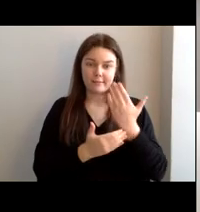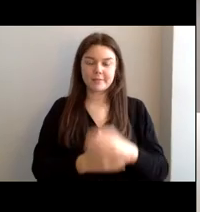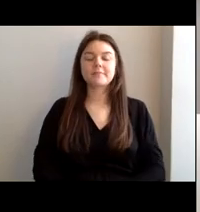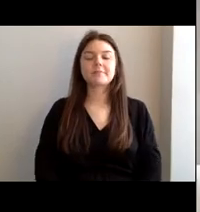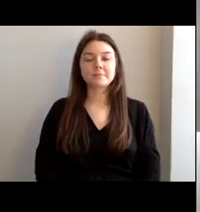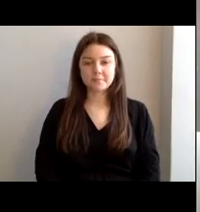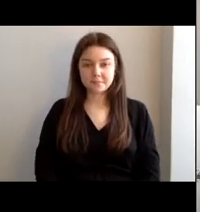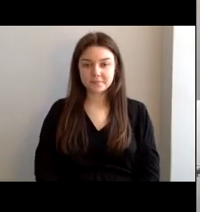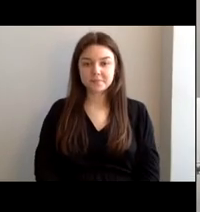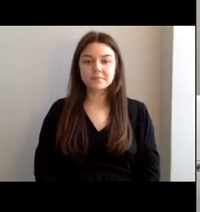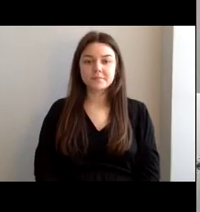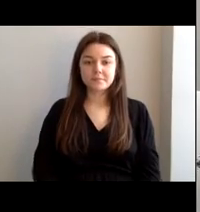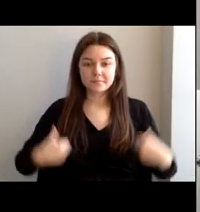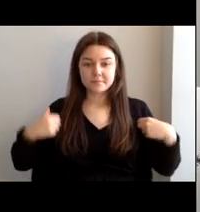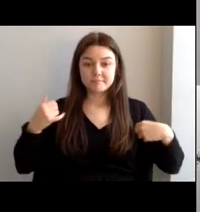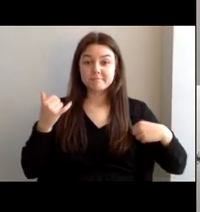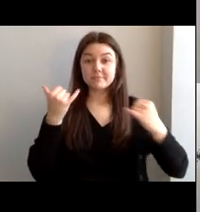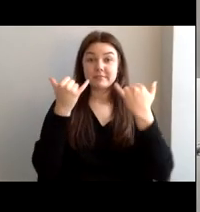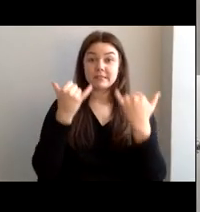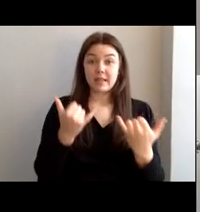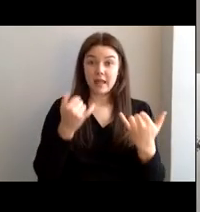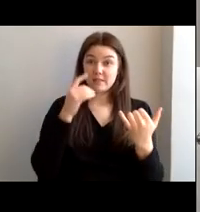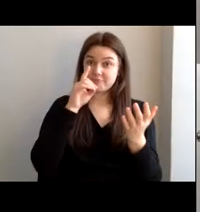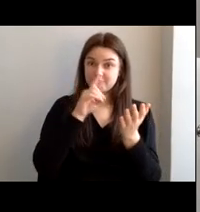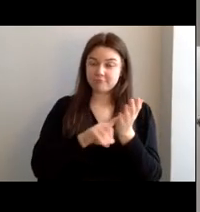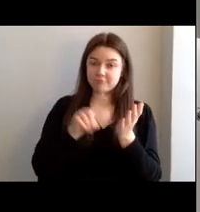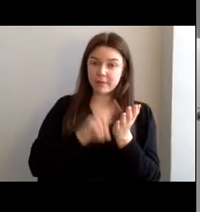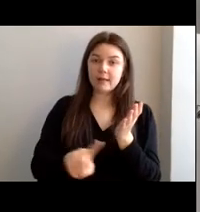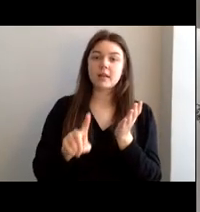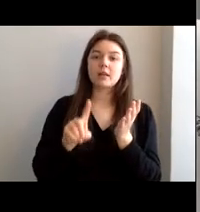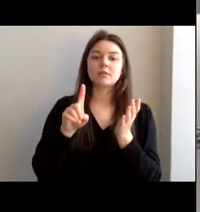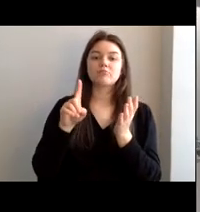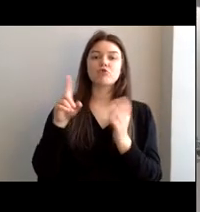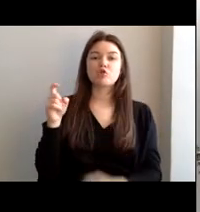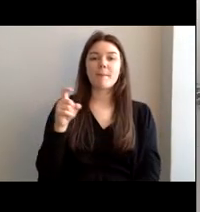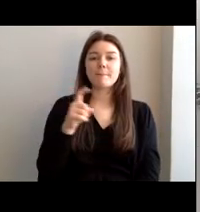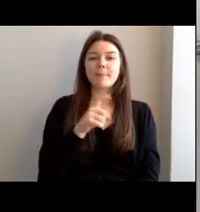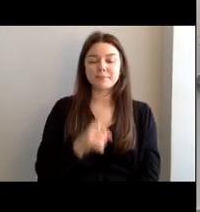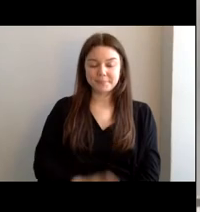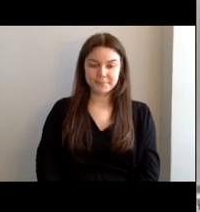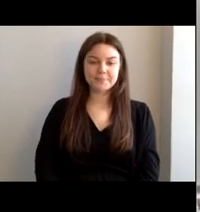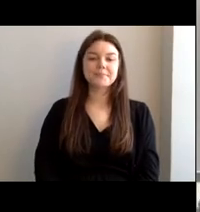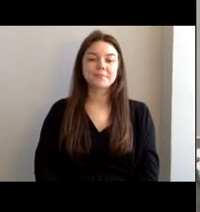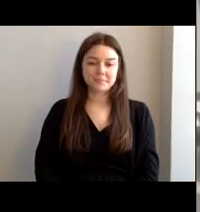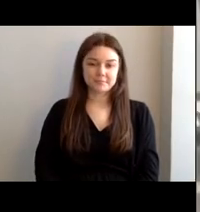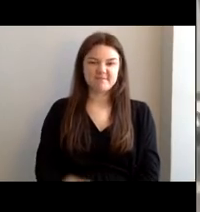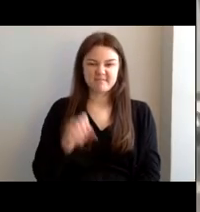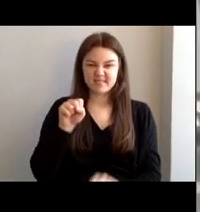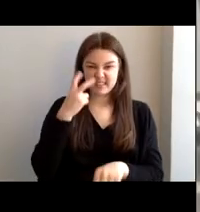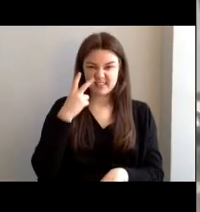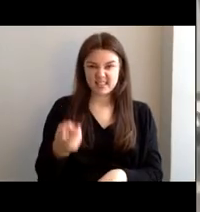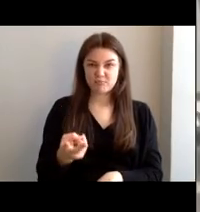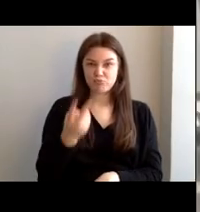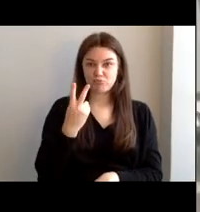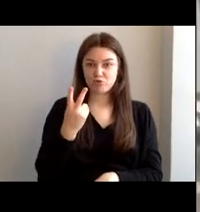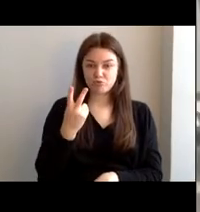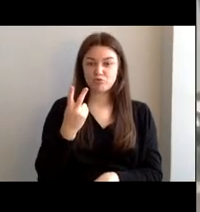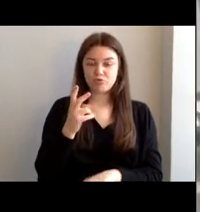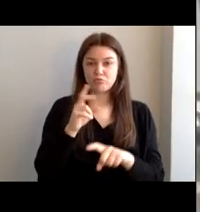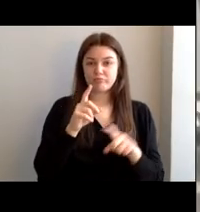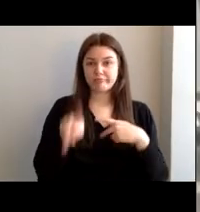our focus today will be inspecting a product called shrimp. As you can see here, I'm holding